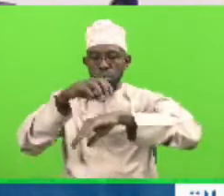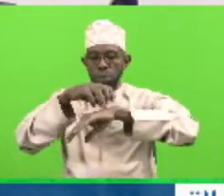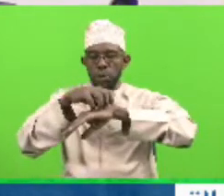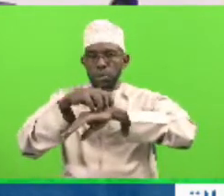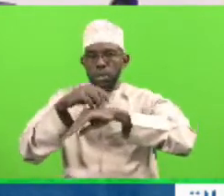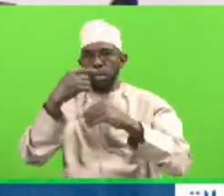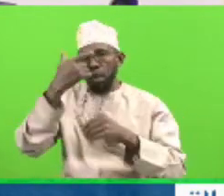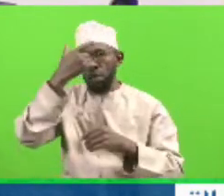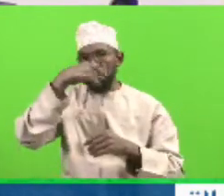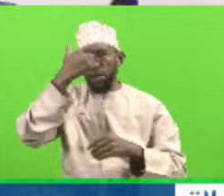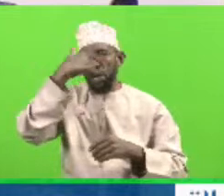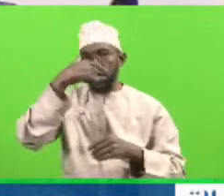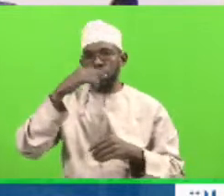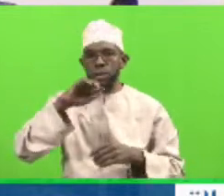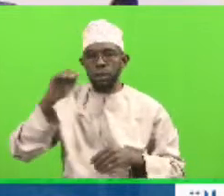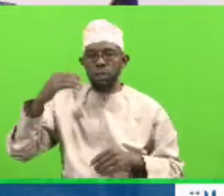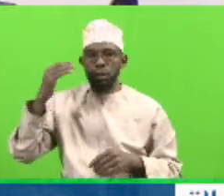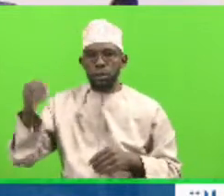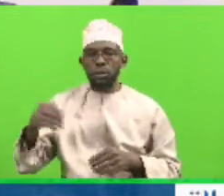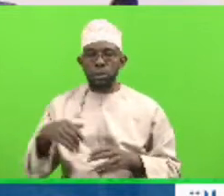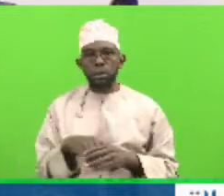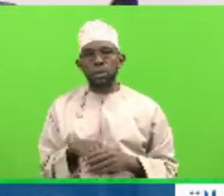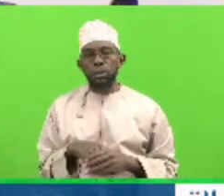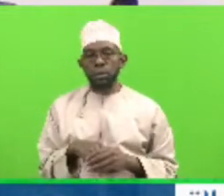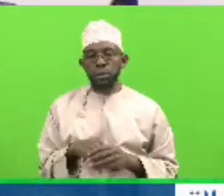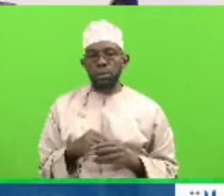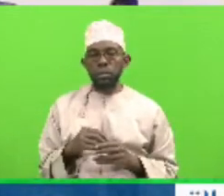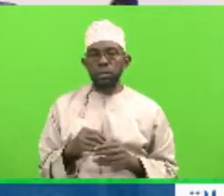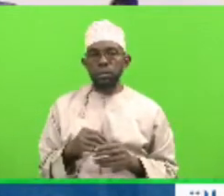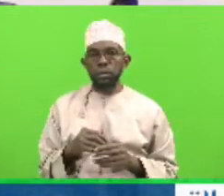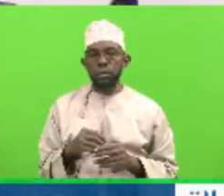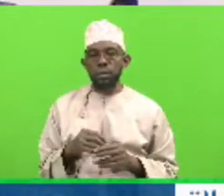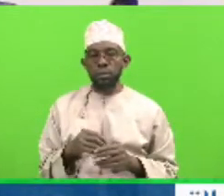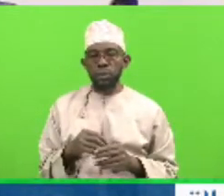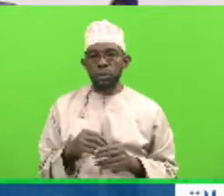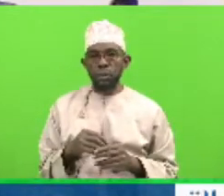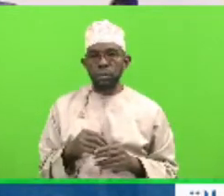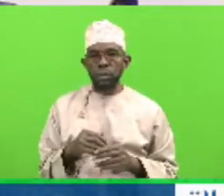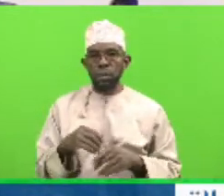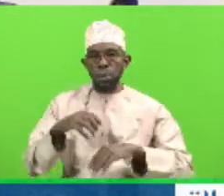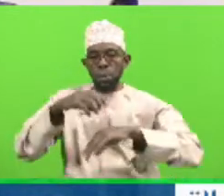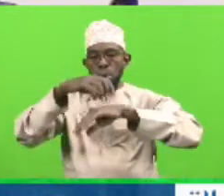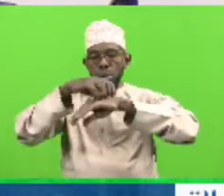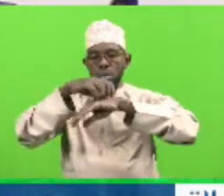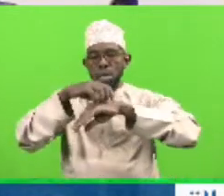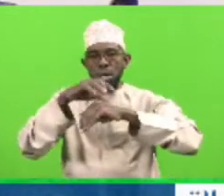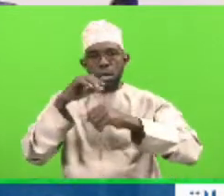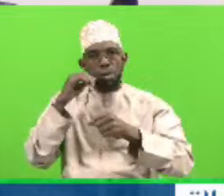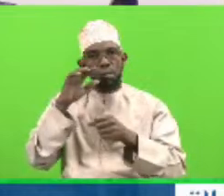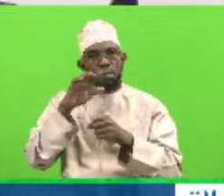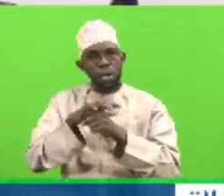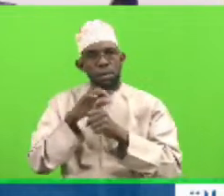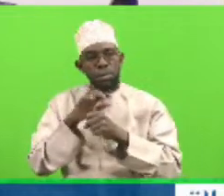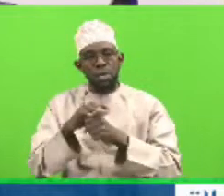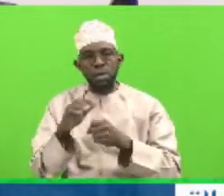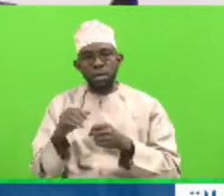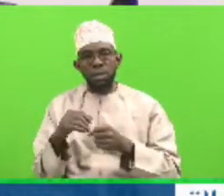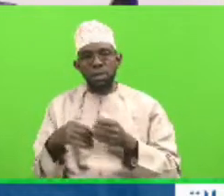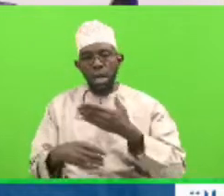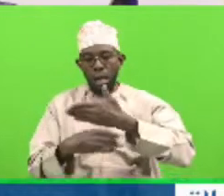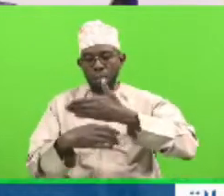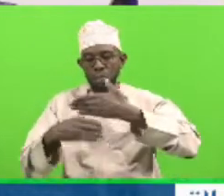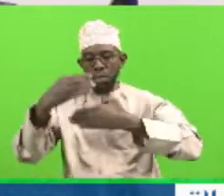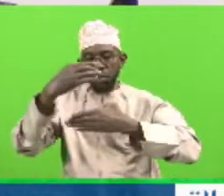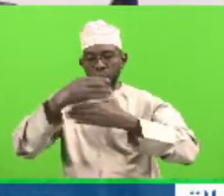Thika town called Jami Muslim Mosque. The mosque needs a lot of repairs, a lot of